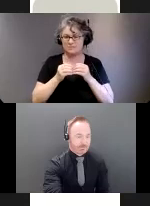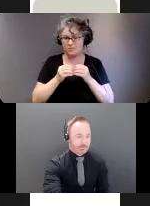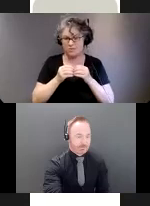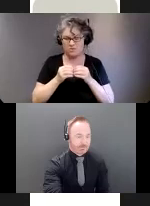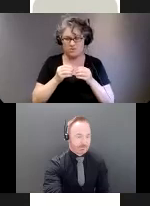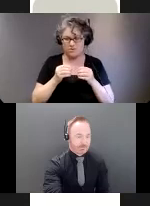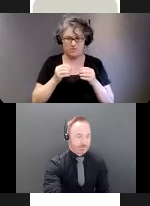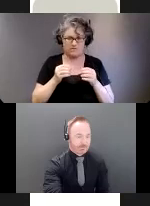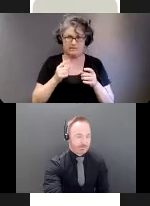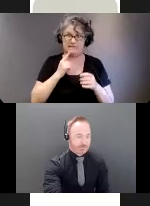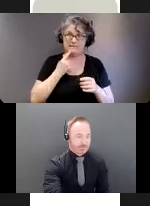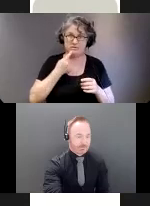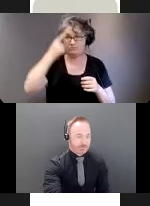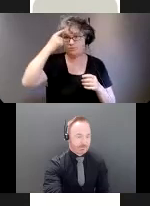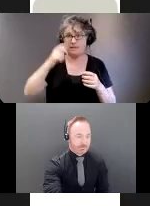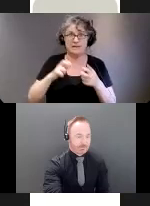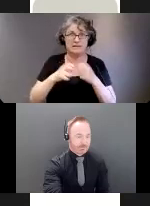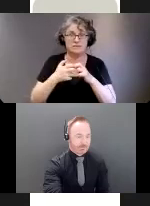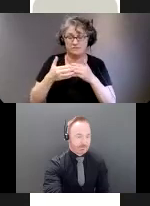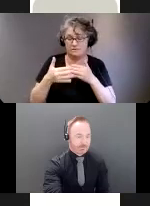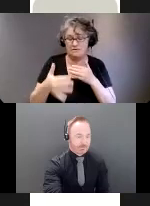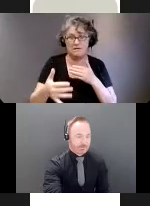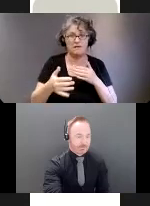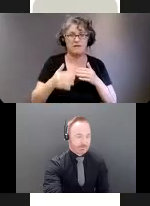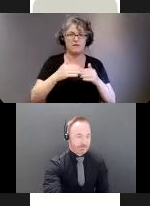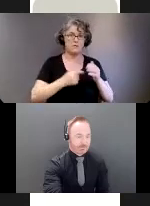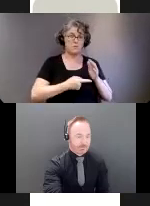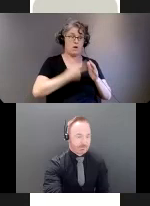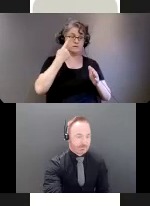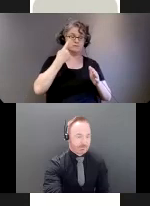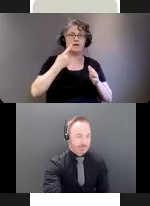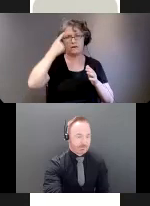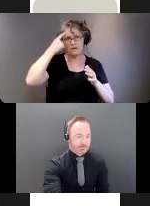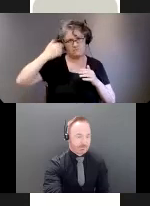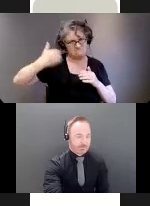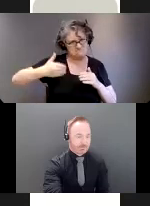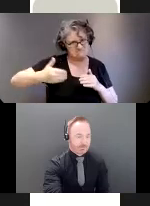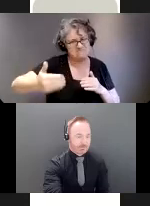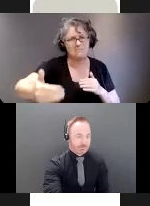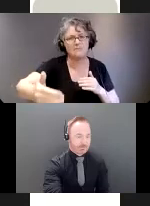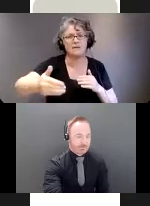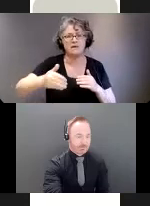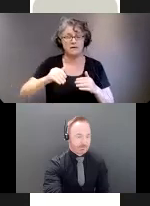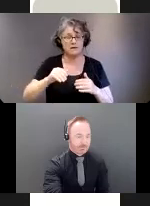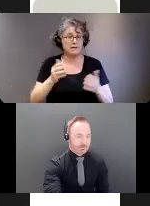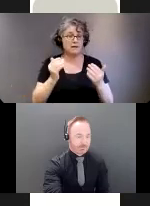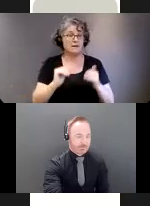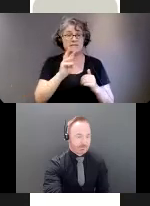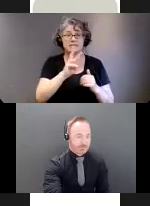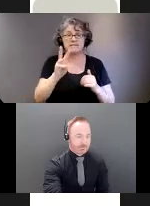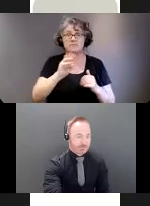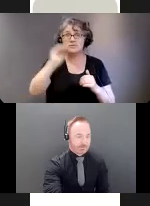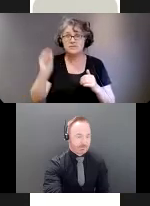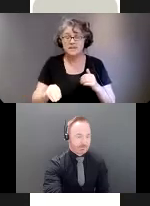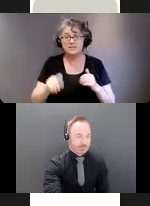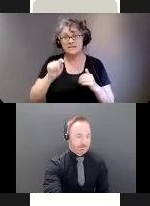with mild or, a single type incident. And 66% of traumatic brain injuries